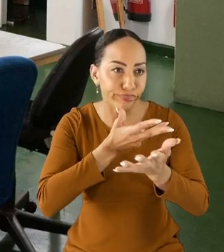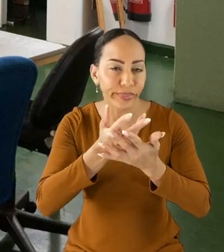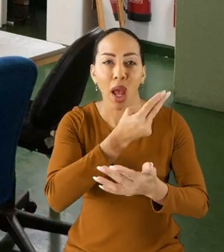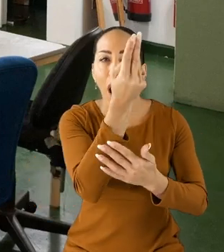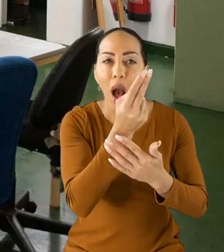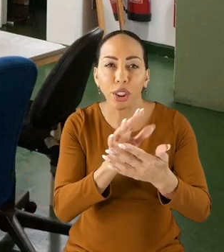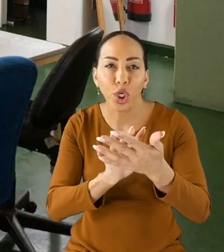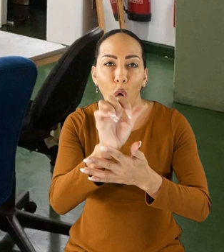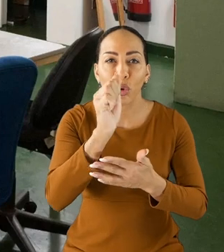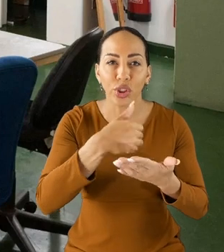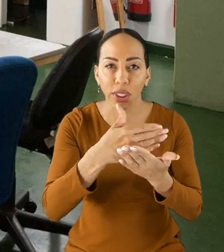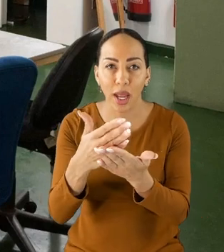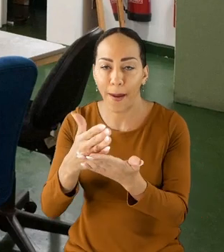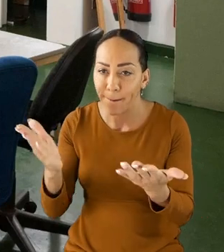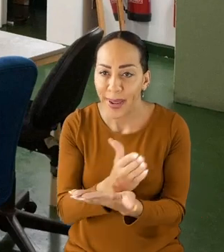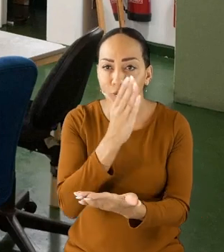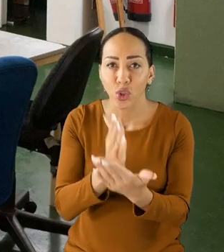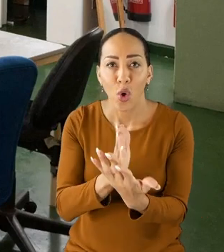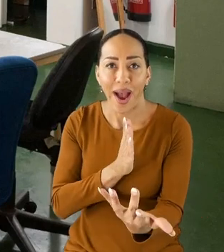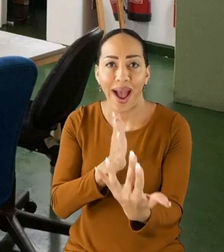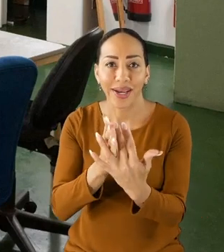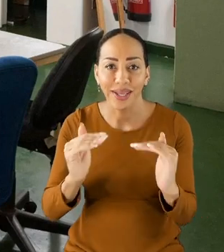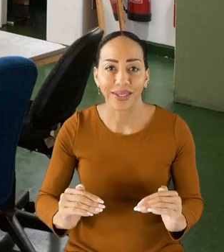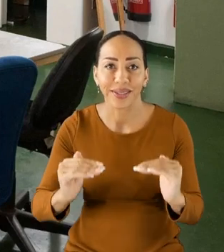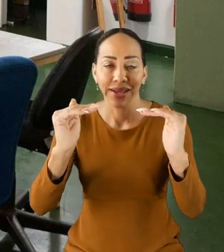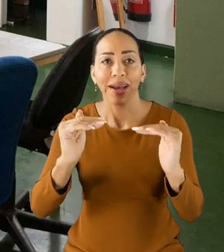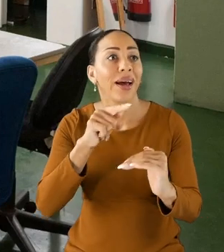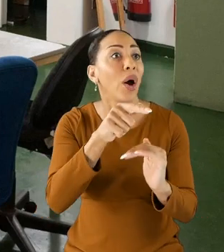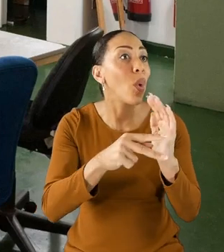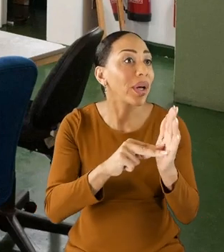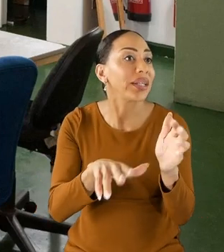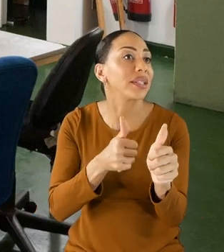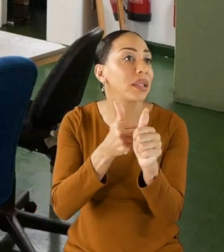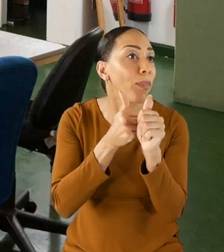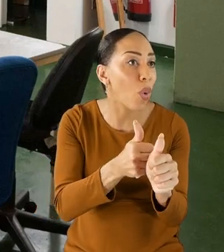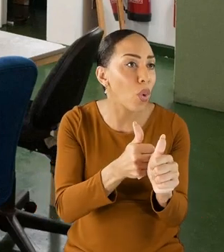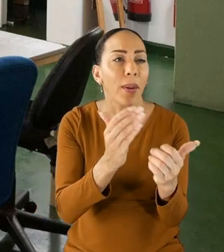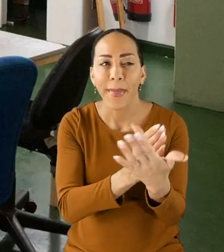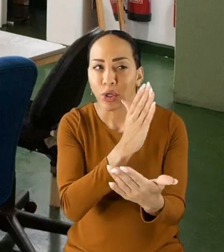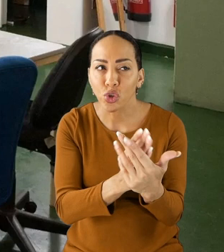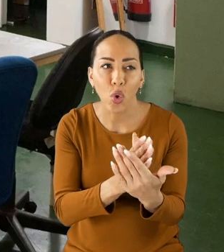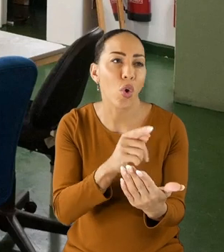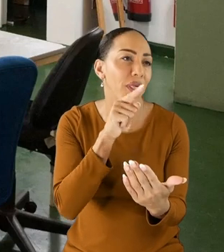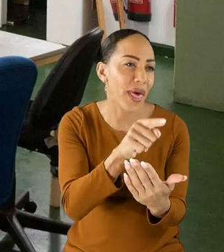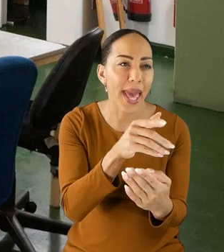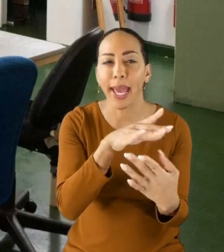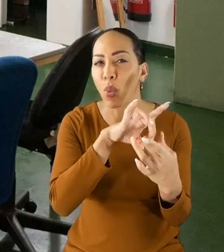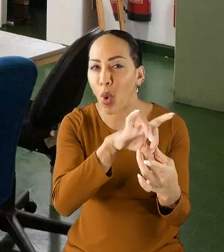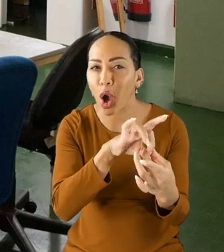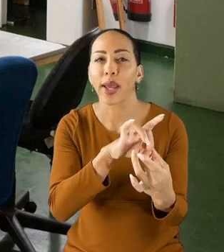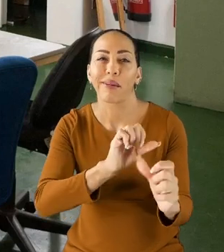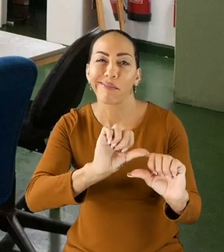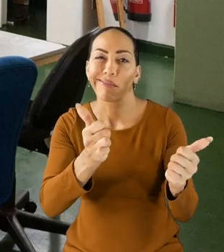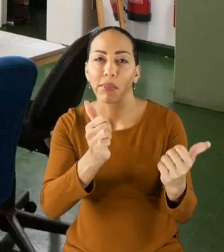consultants within the arts and cultural sector to help increase access and support organisations to work in a